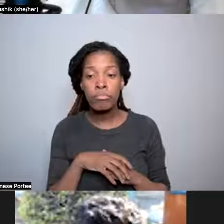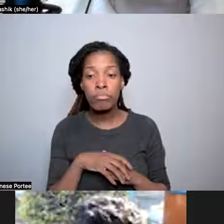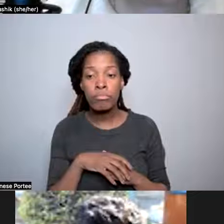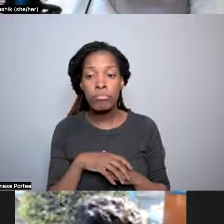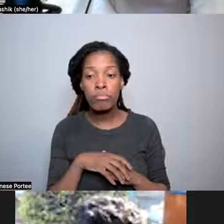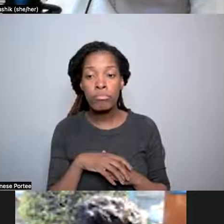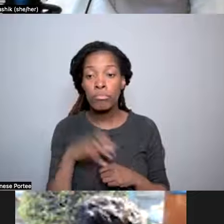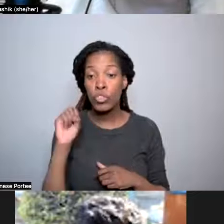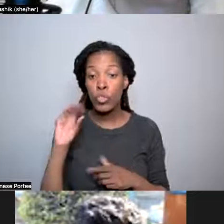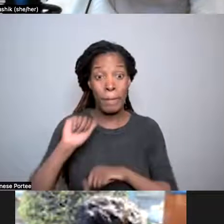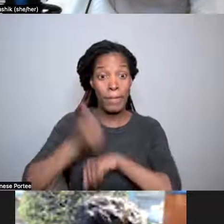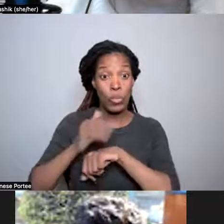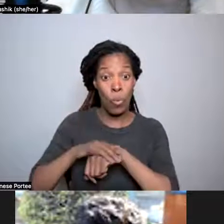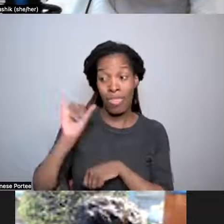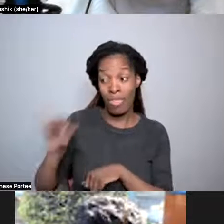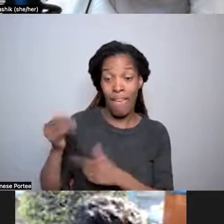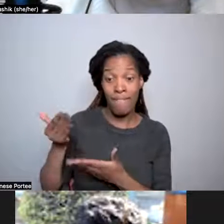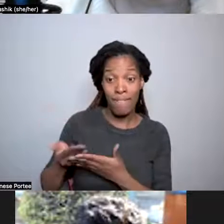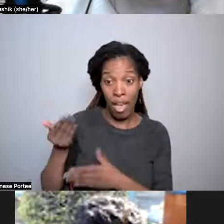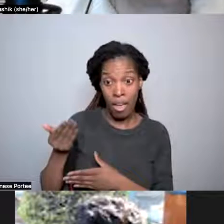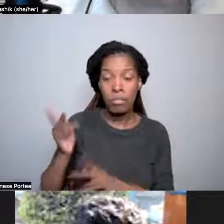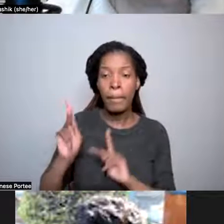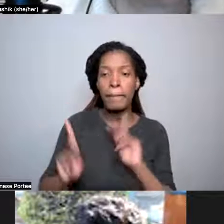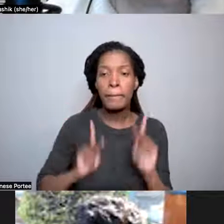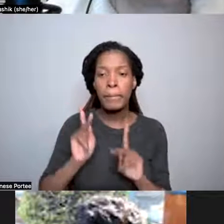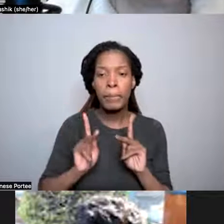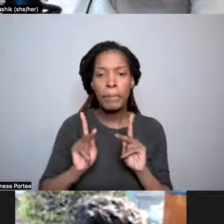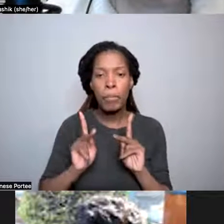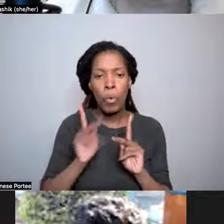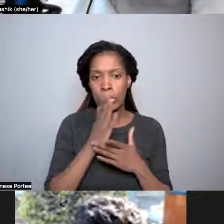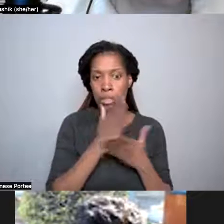on this fact, some people think that